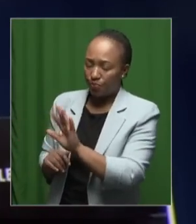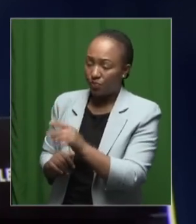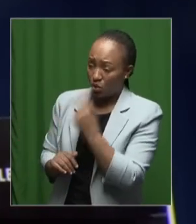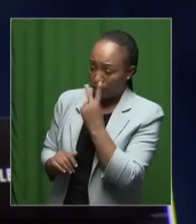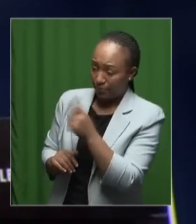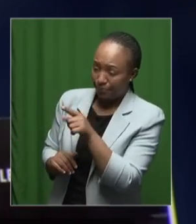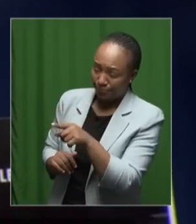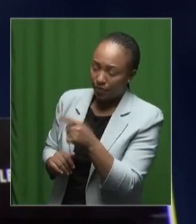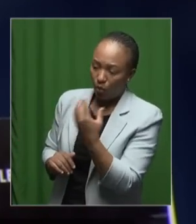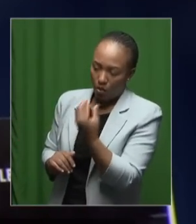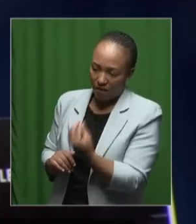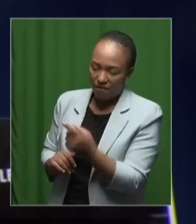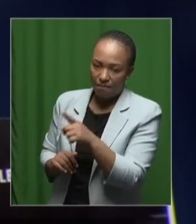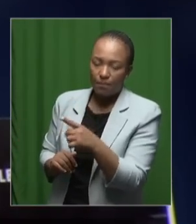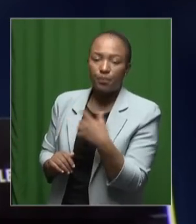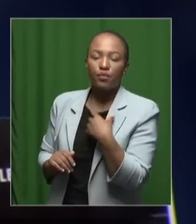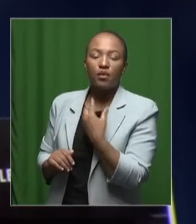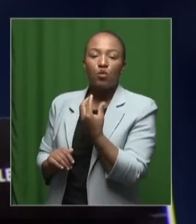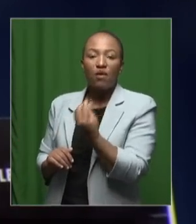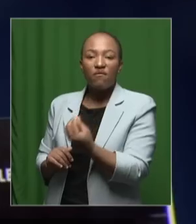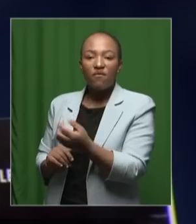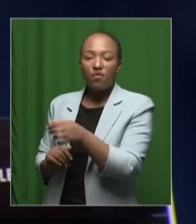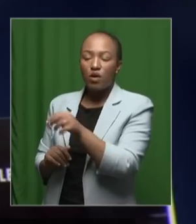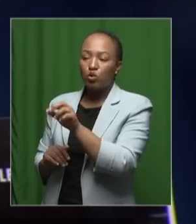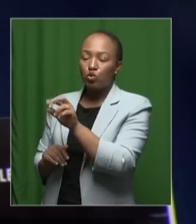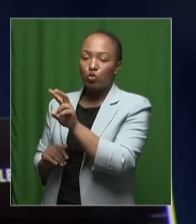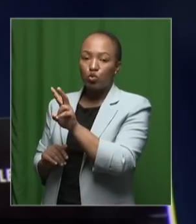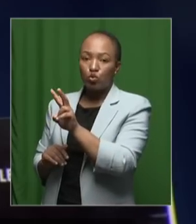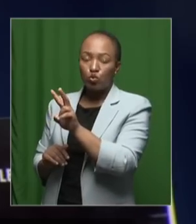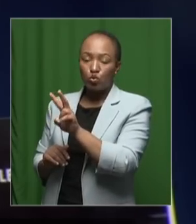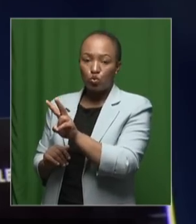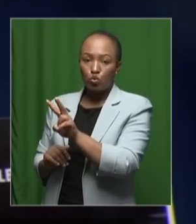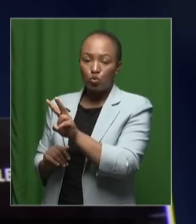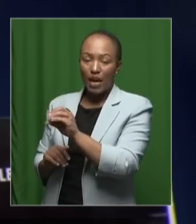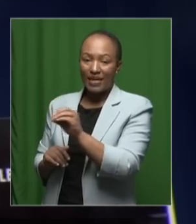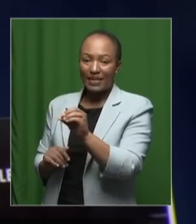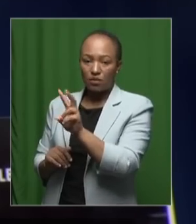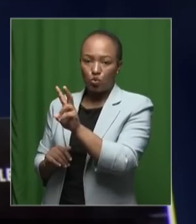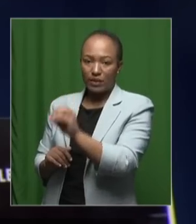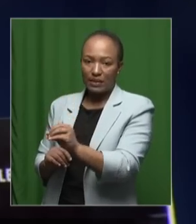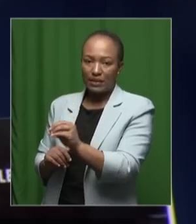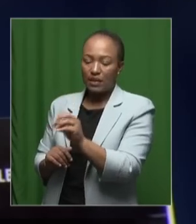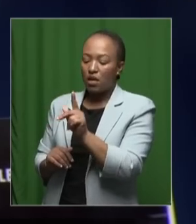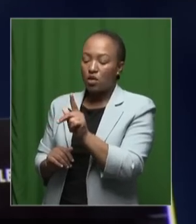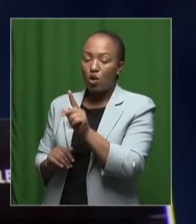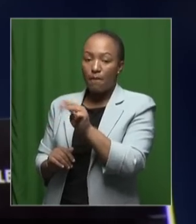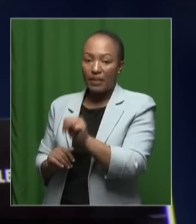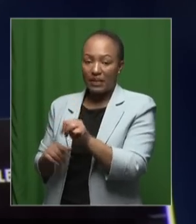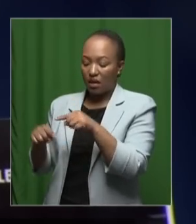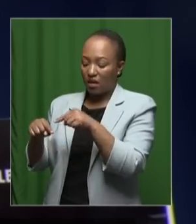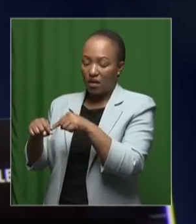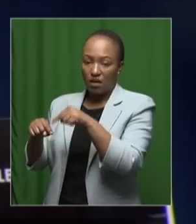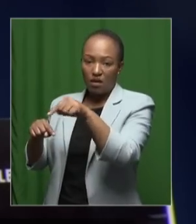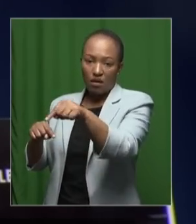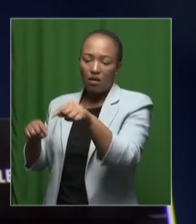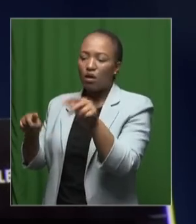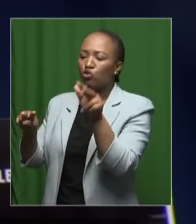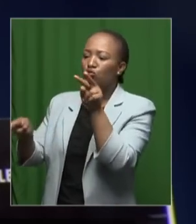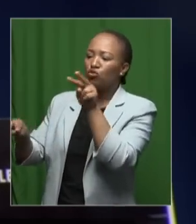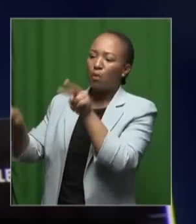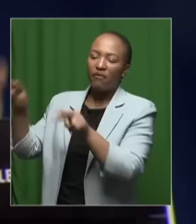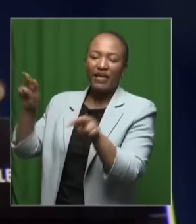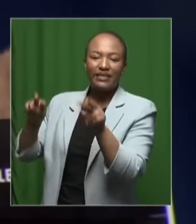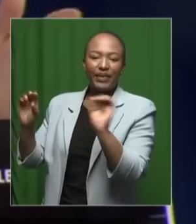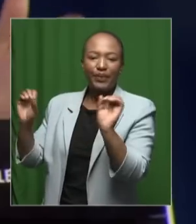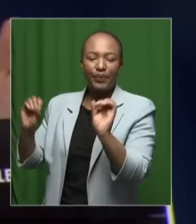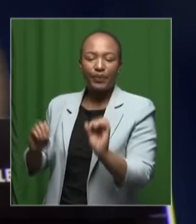you have 220 kilometers that was unsupervised. Now,